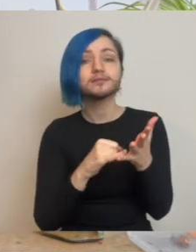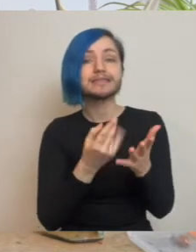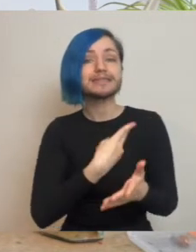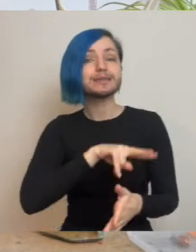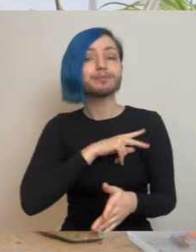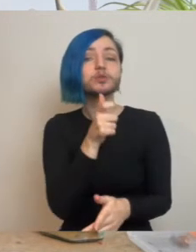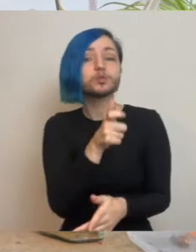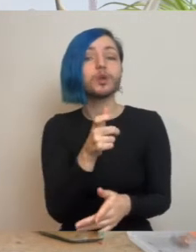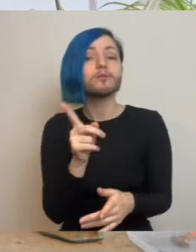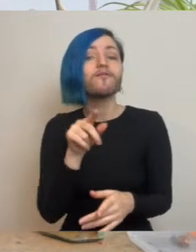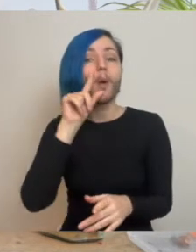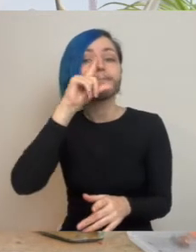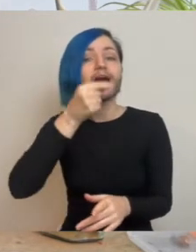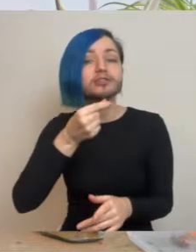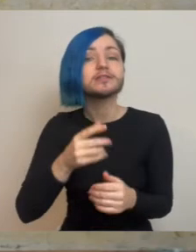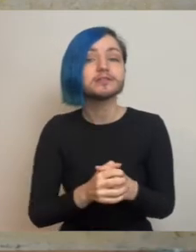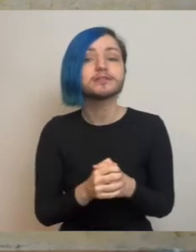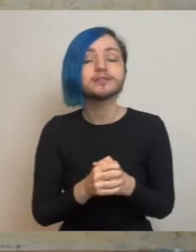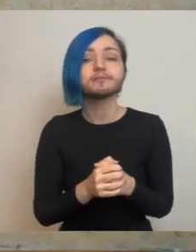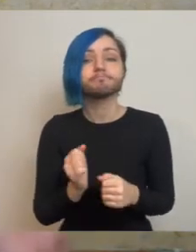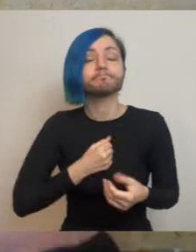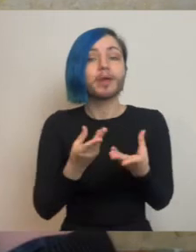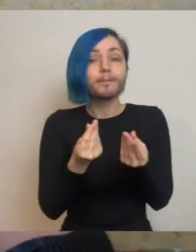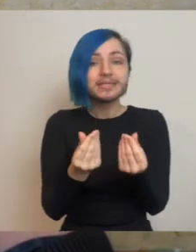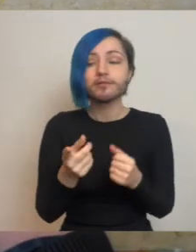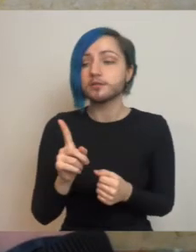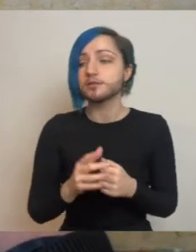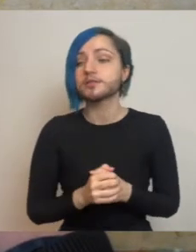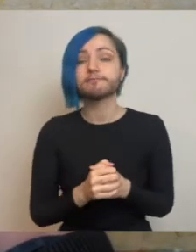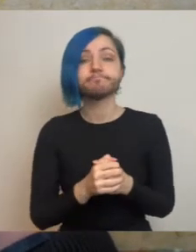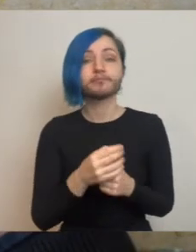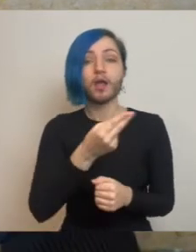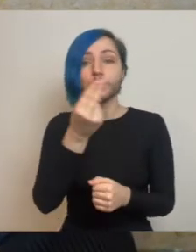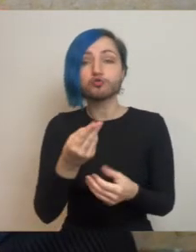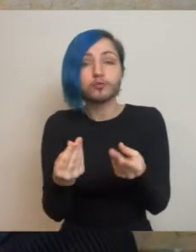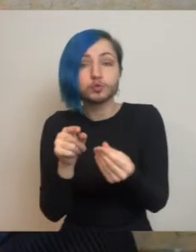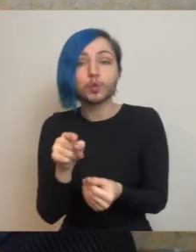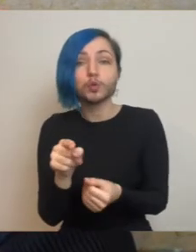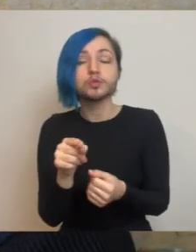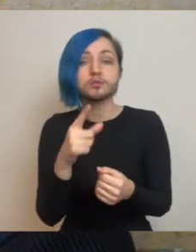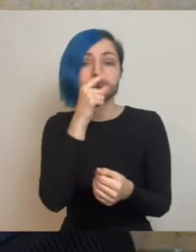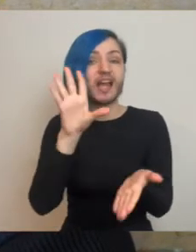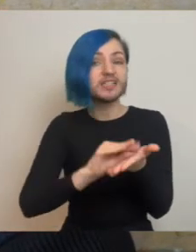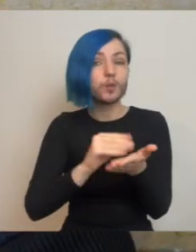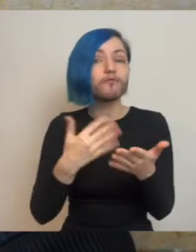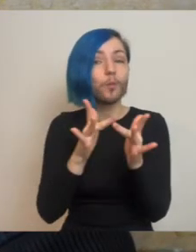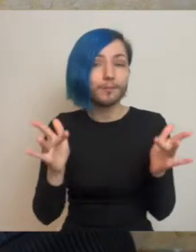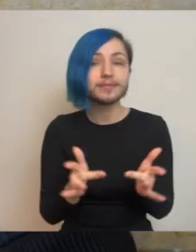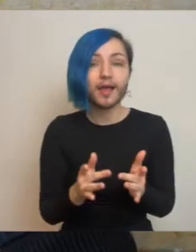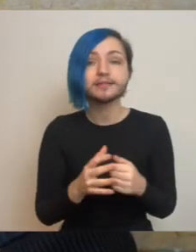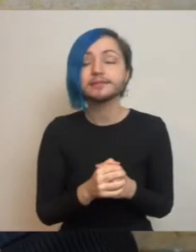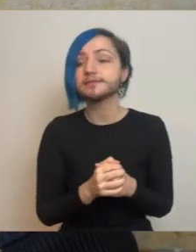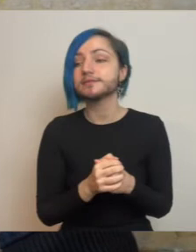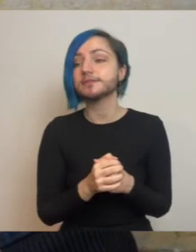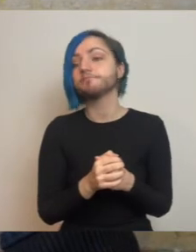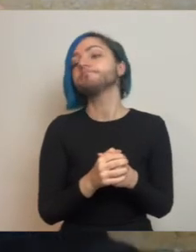Spanish. So the materials I have are the drawing resource available on the website,